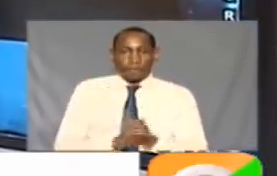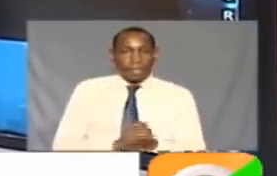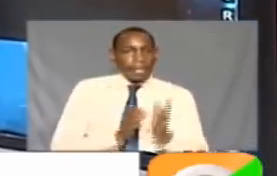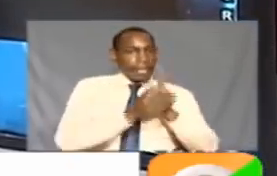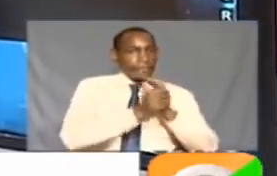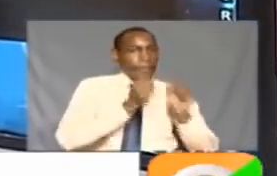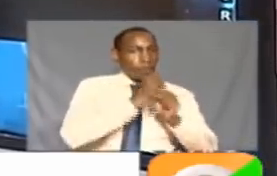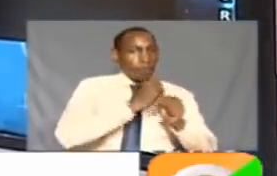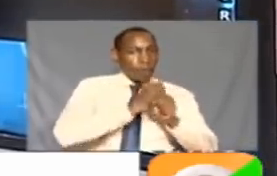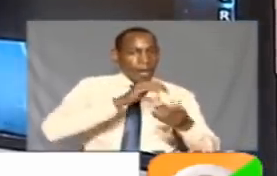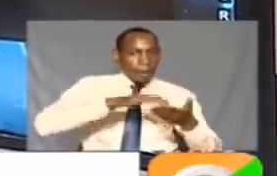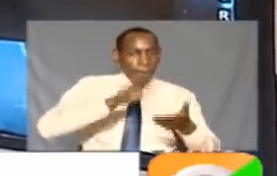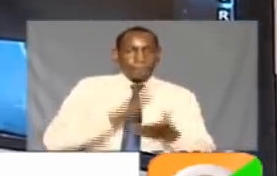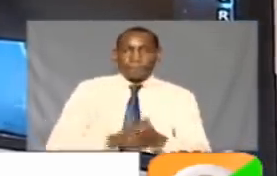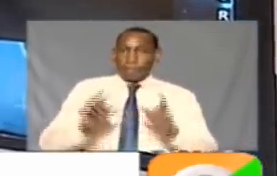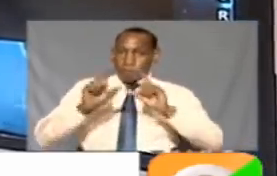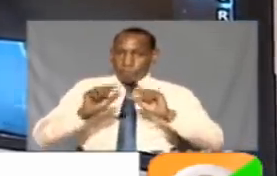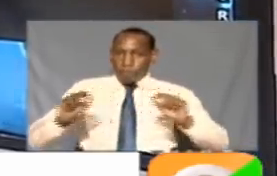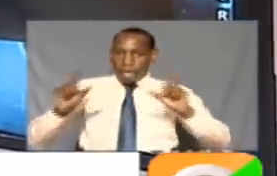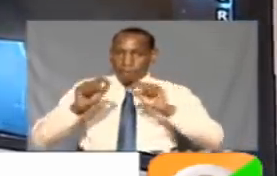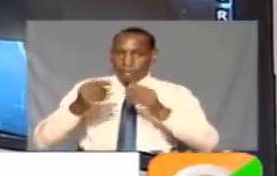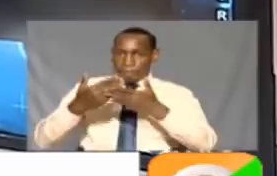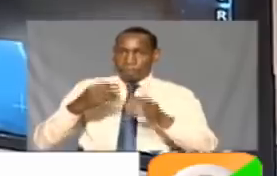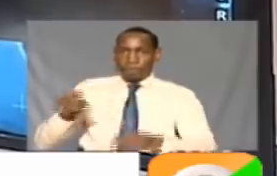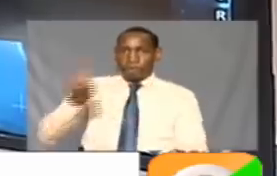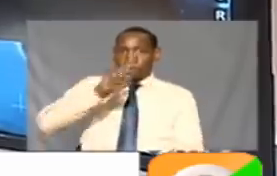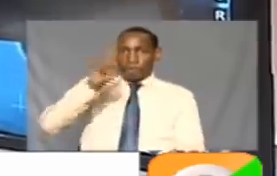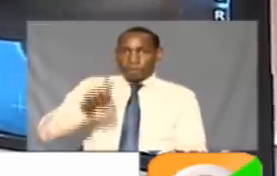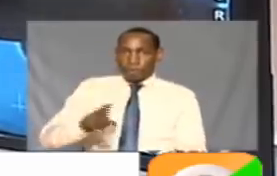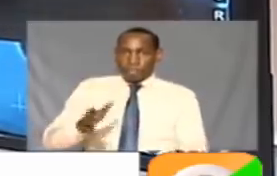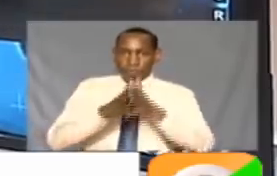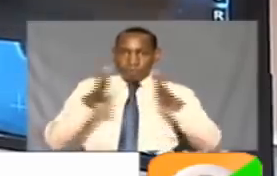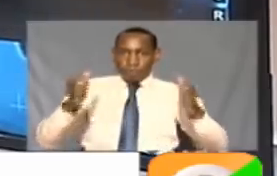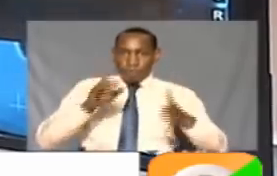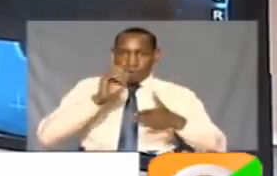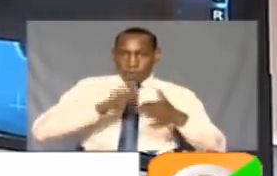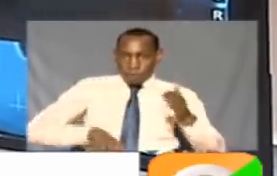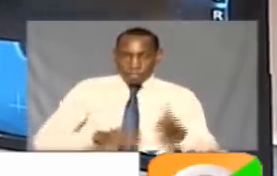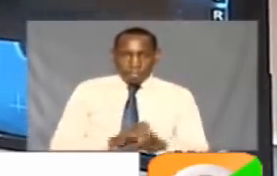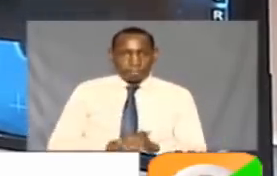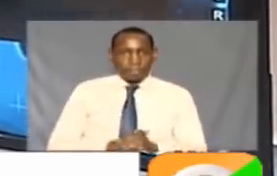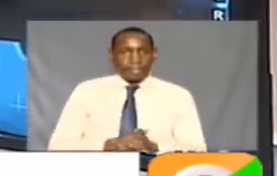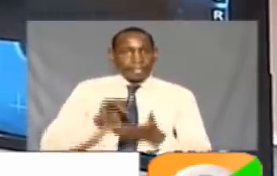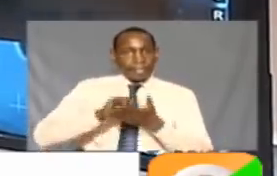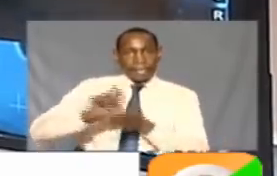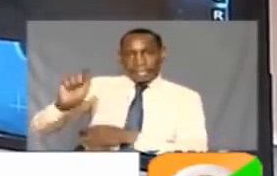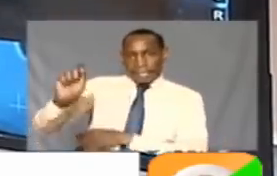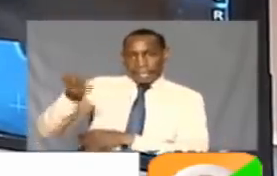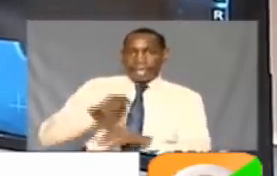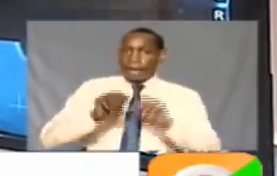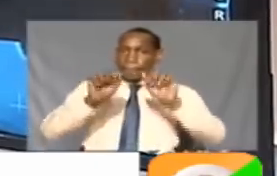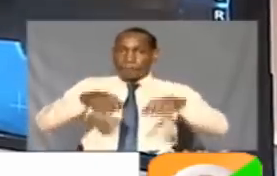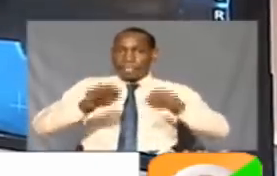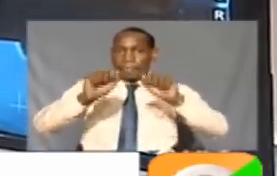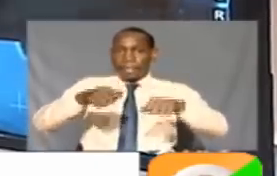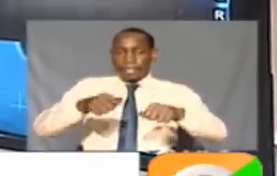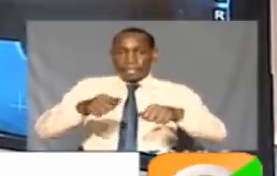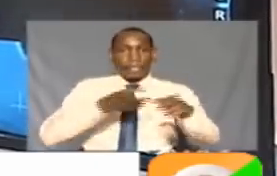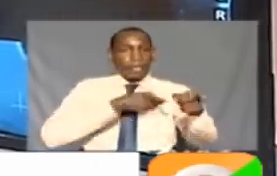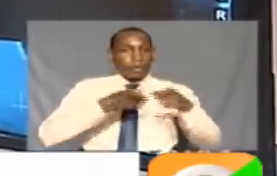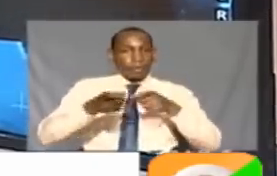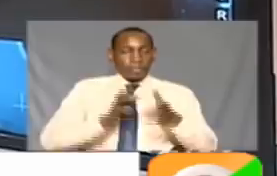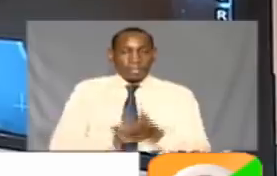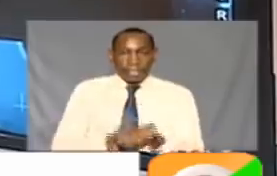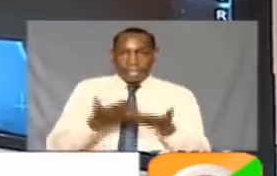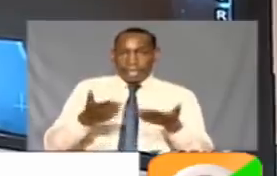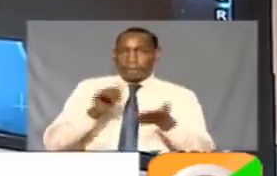it further. Like we said, the main questions are, what is Kenya's capability to handle this?